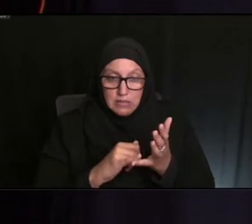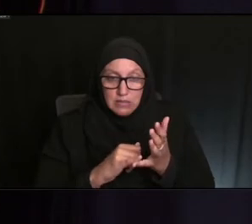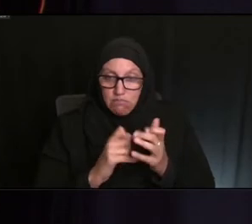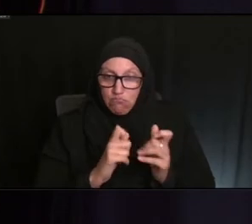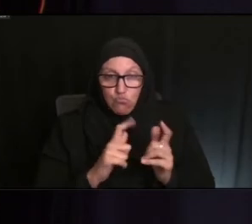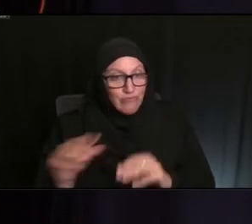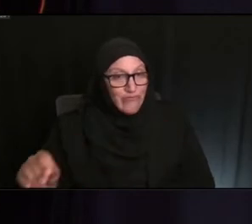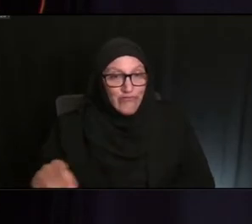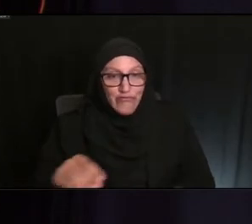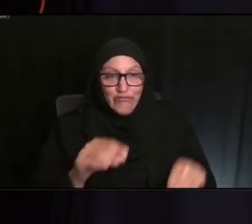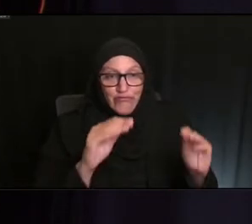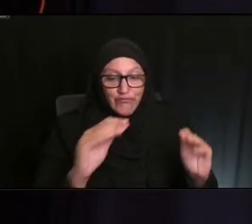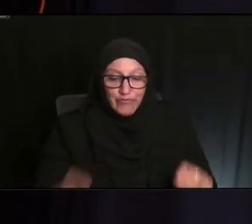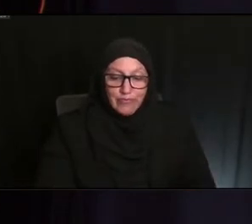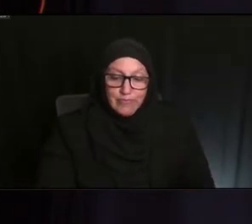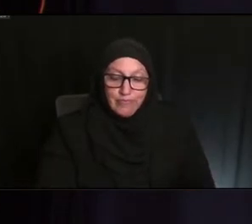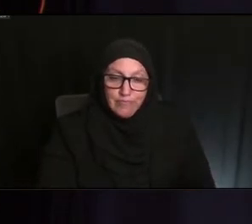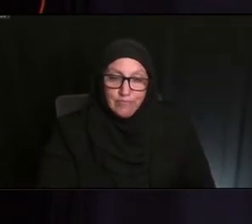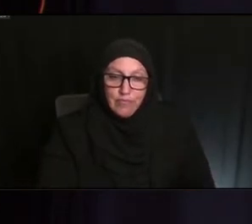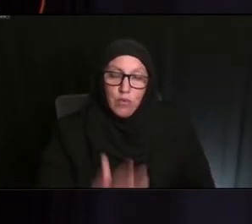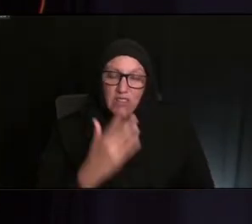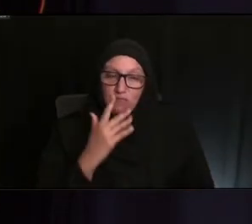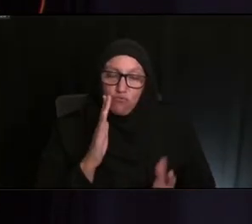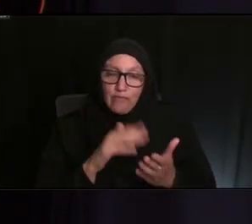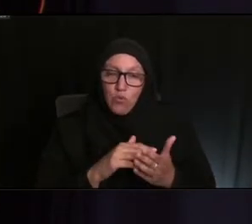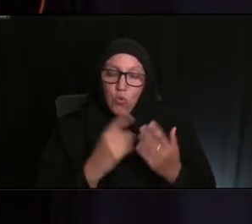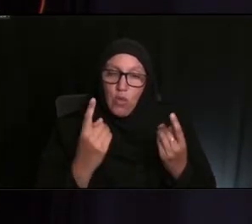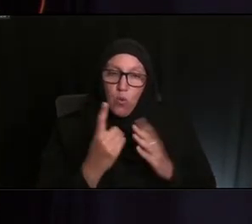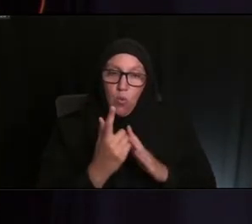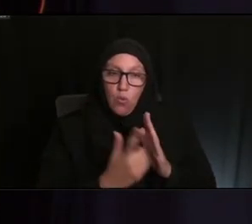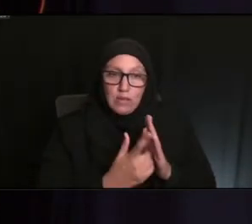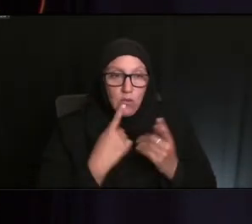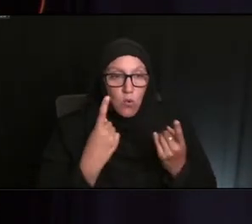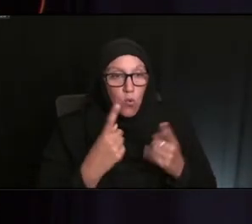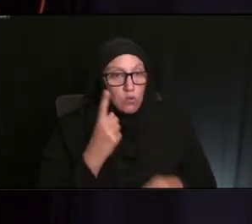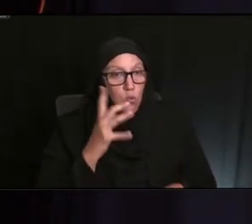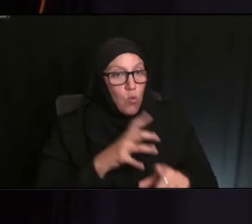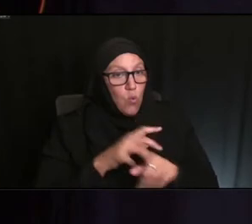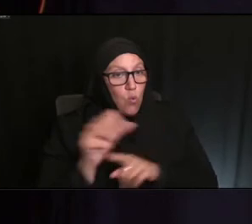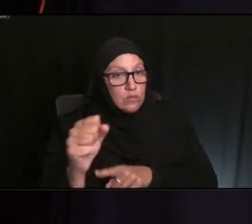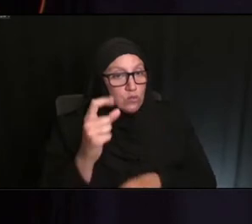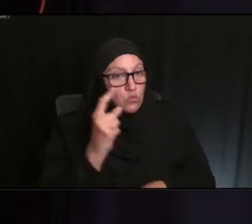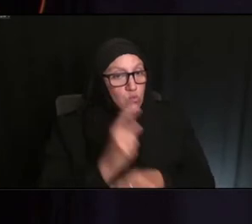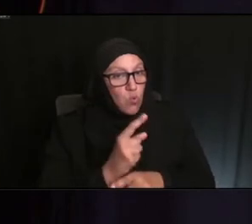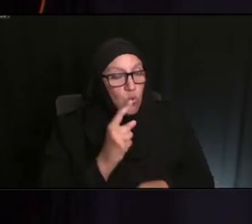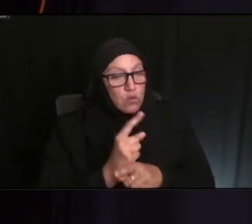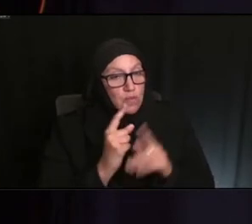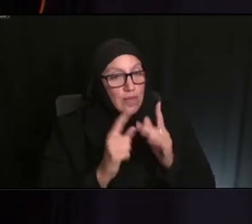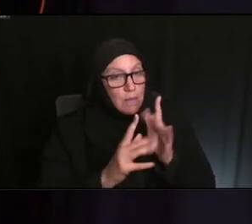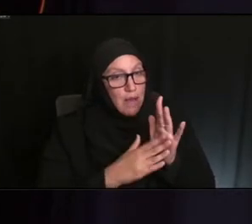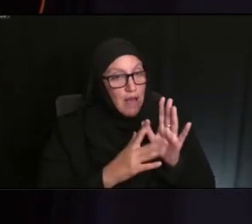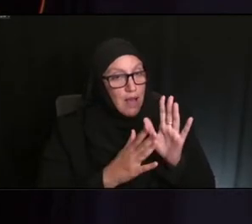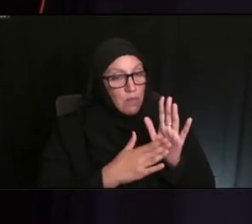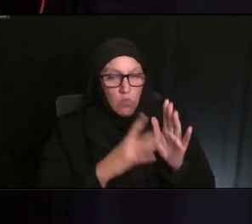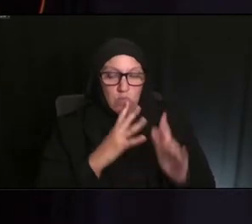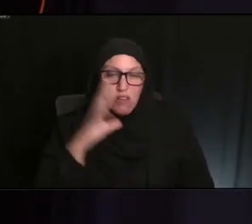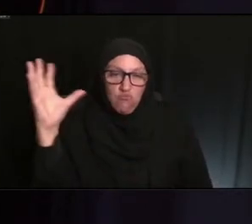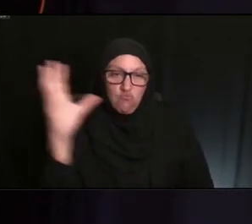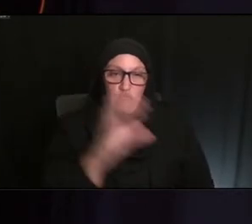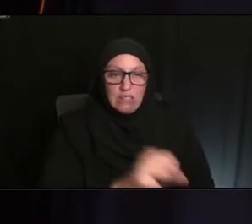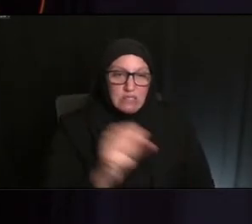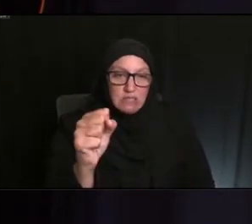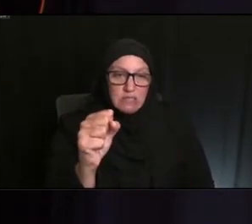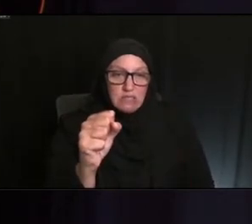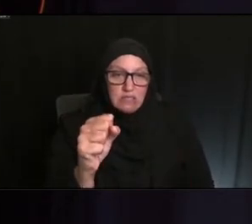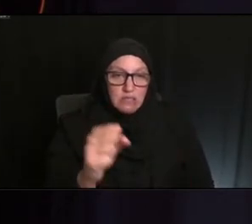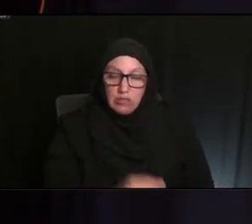When he arrived, the law was anyone caught talking to the Imam would be arrested. So he looked around, he